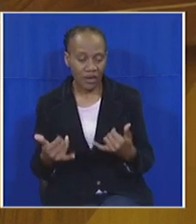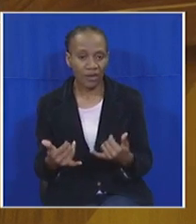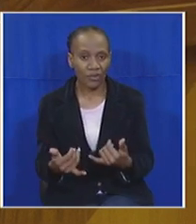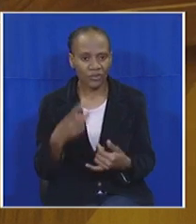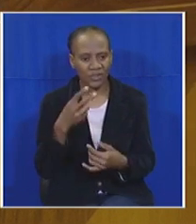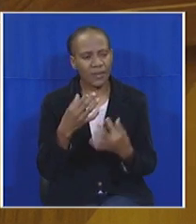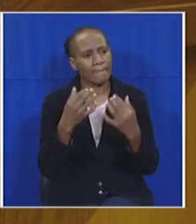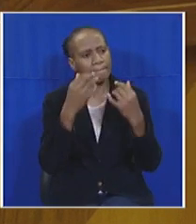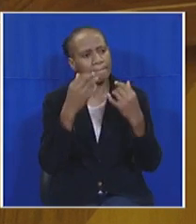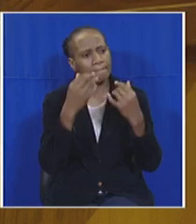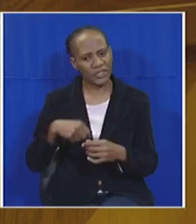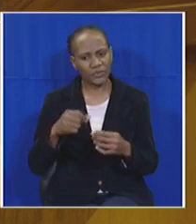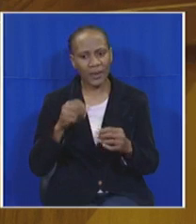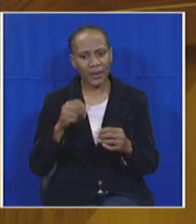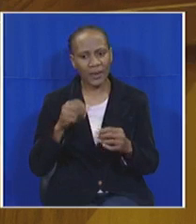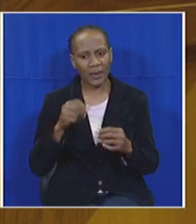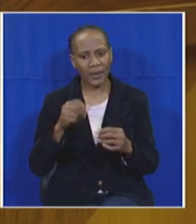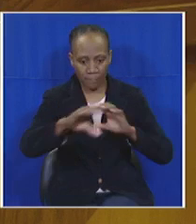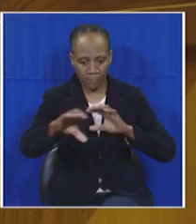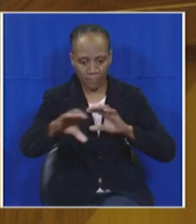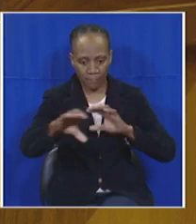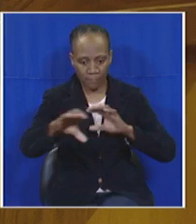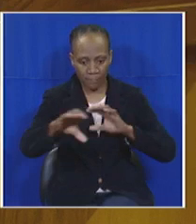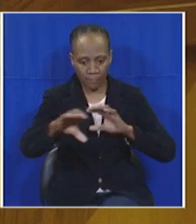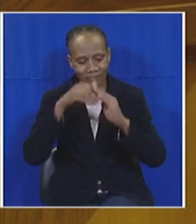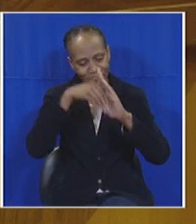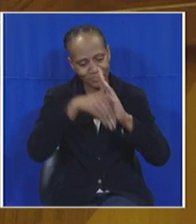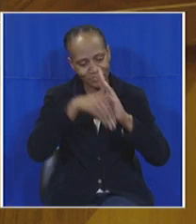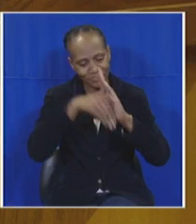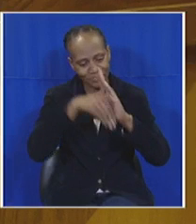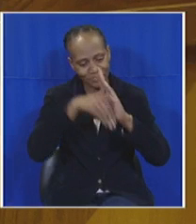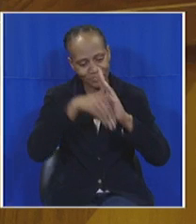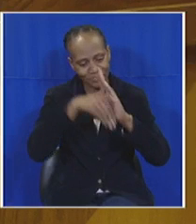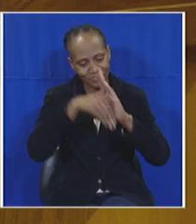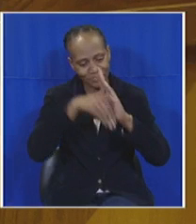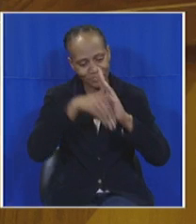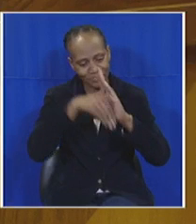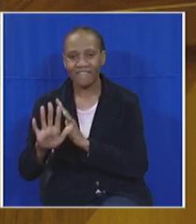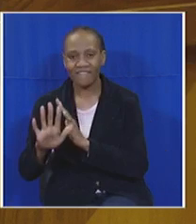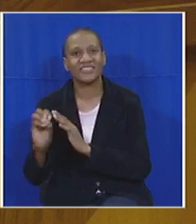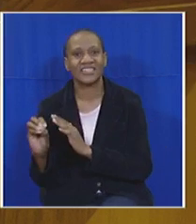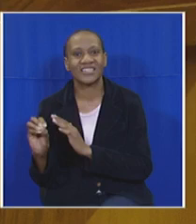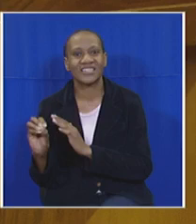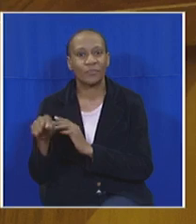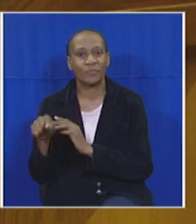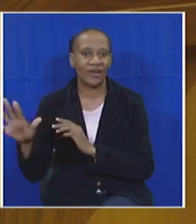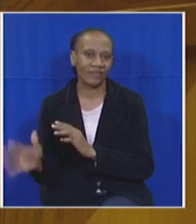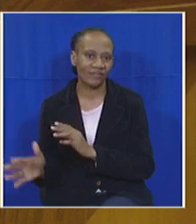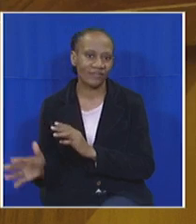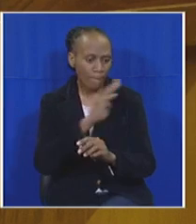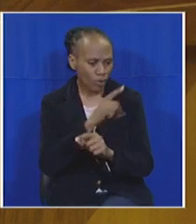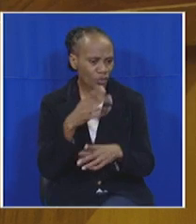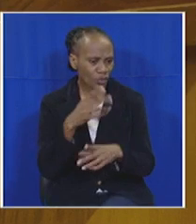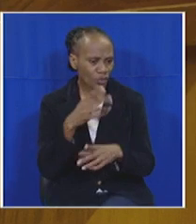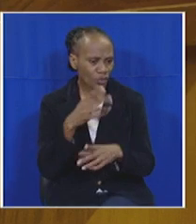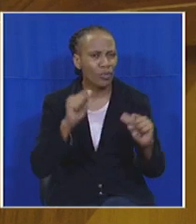allocation for Municipal Demarcation Board has been dropped from 59 to 50.5 million. The task of this board remains crucial in